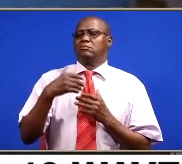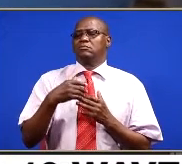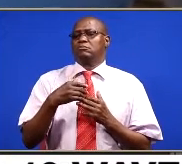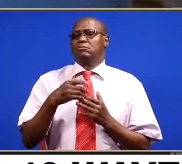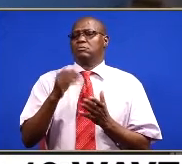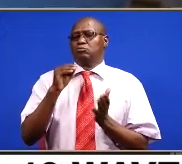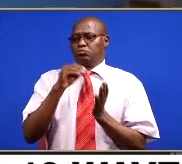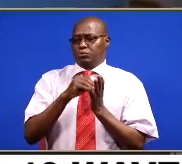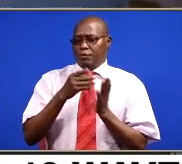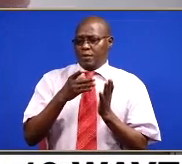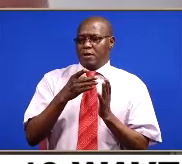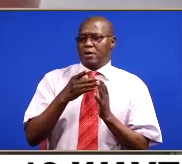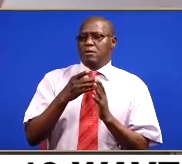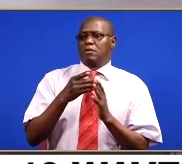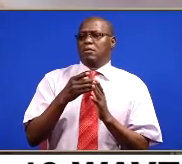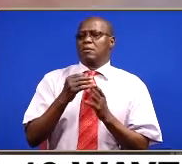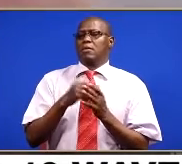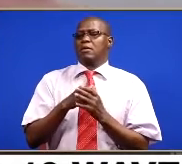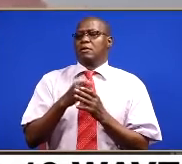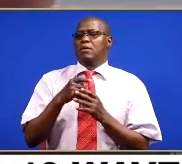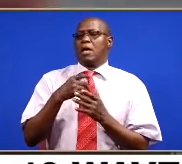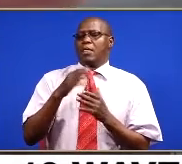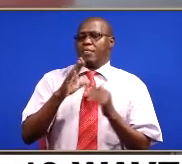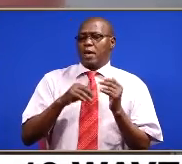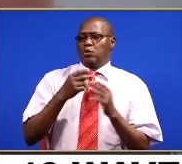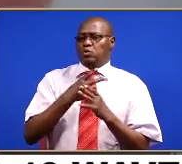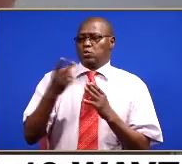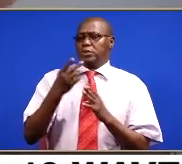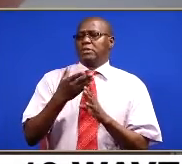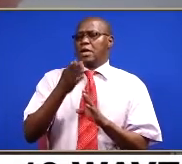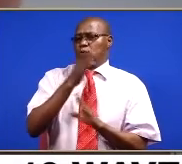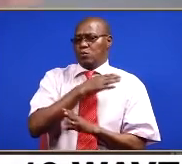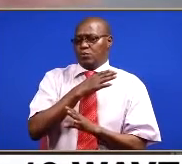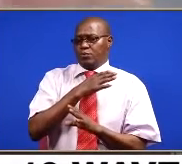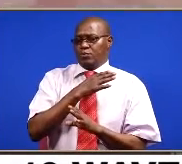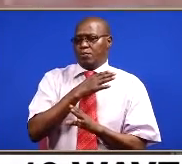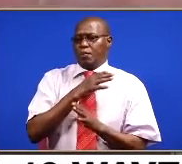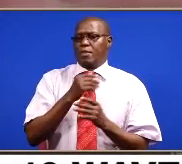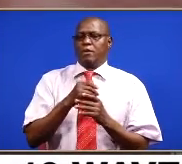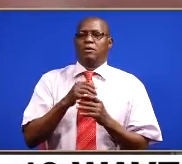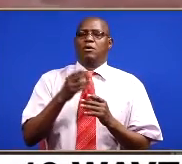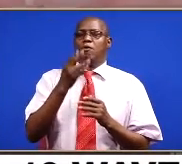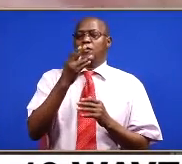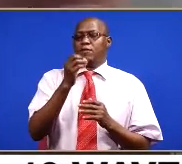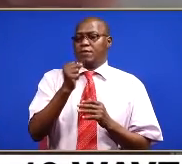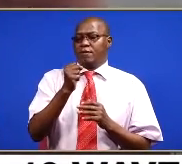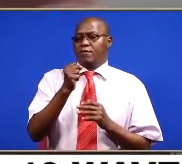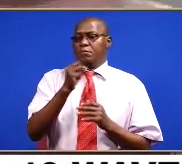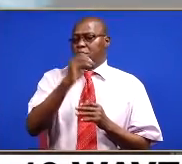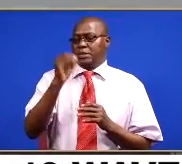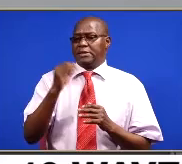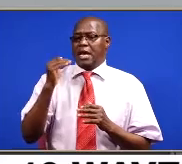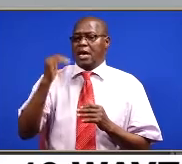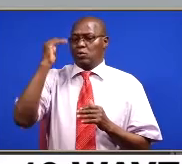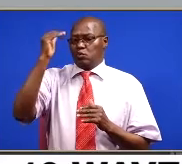and significantly higher than a fortnight ago. South Africa, where less than 45% of the adult population is